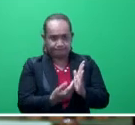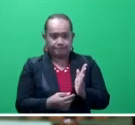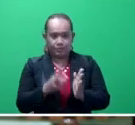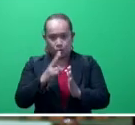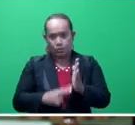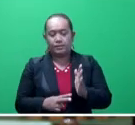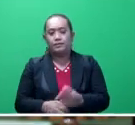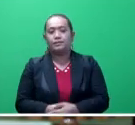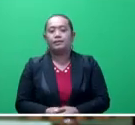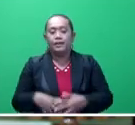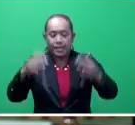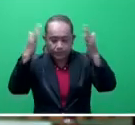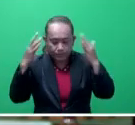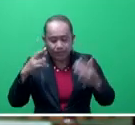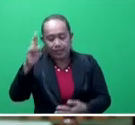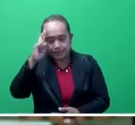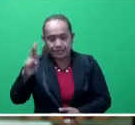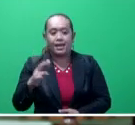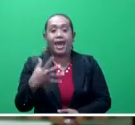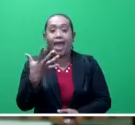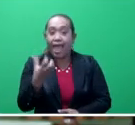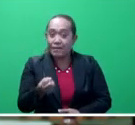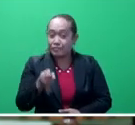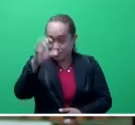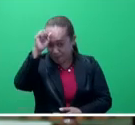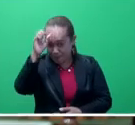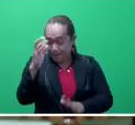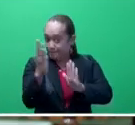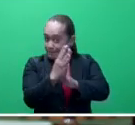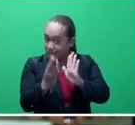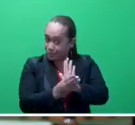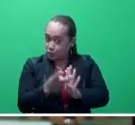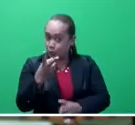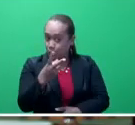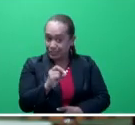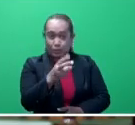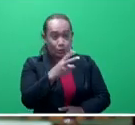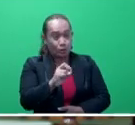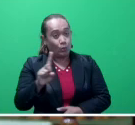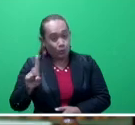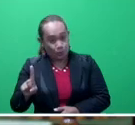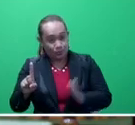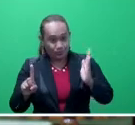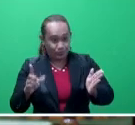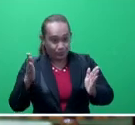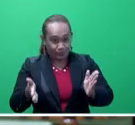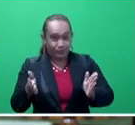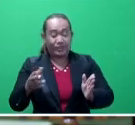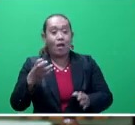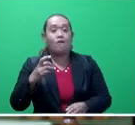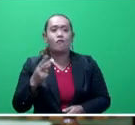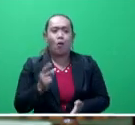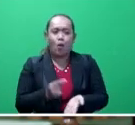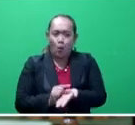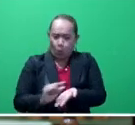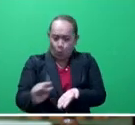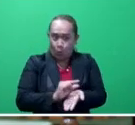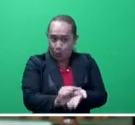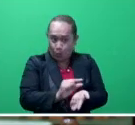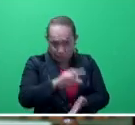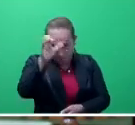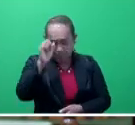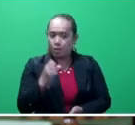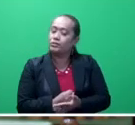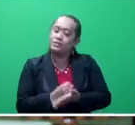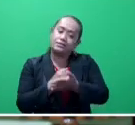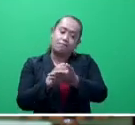Mr. Speaker, sir, the COVID response budget and the 2020-2021 budgets were a lifeline for many Fijians, and that support will